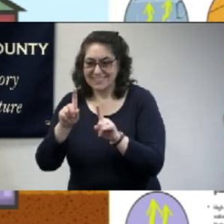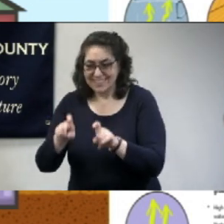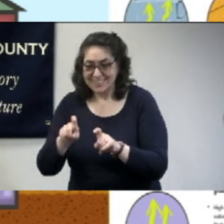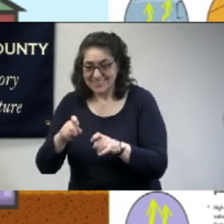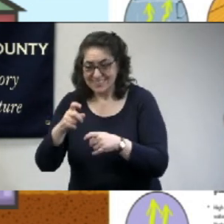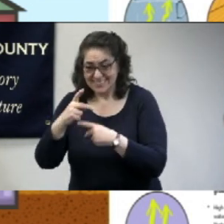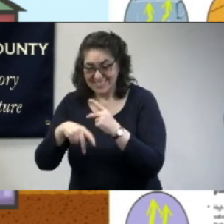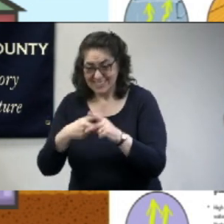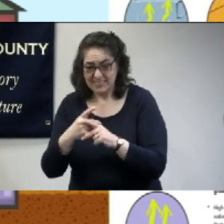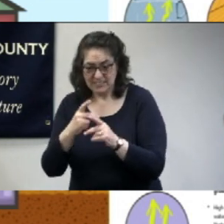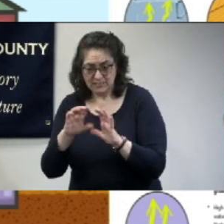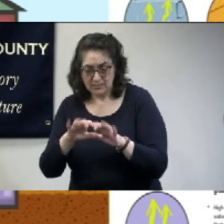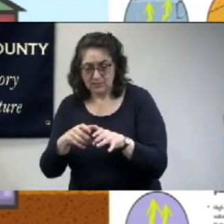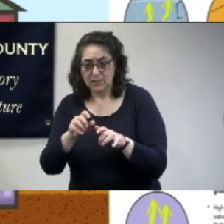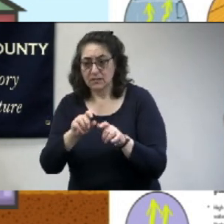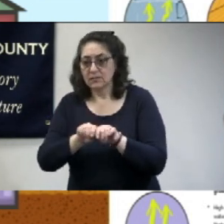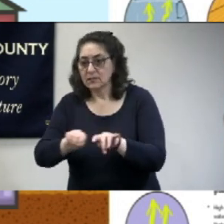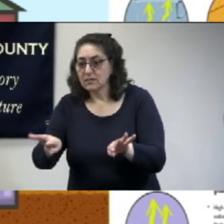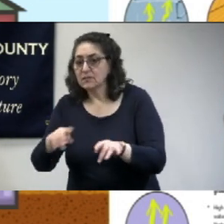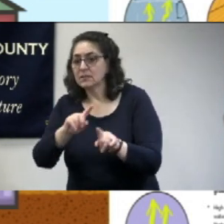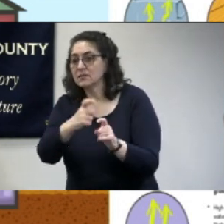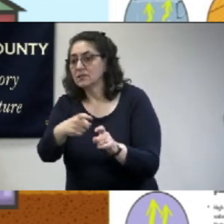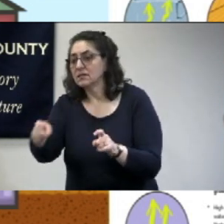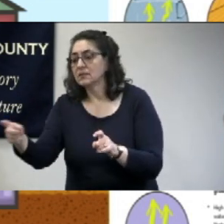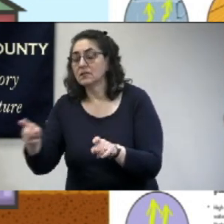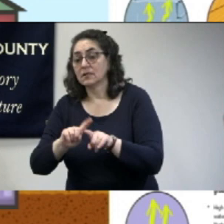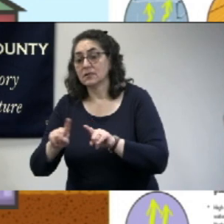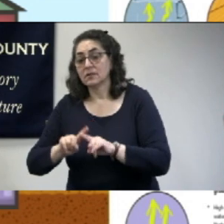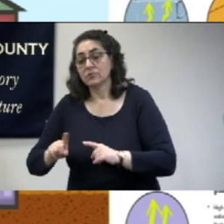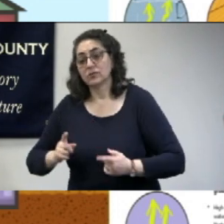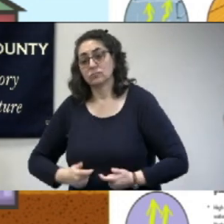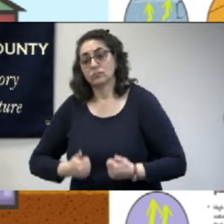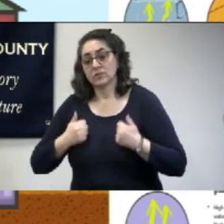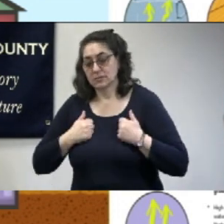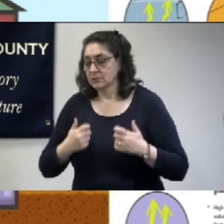requests regarding files, et cetera, that we do.